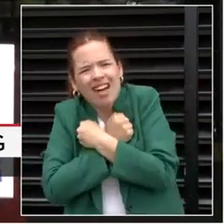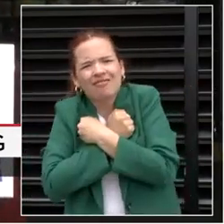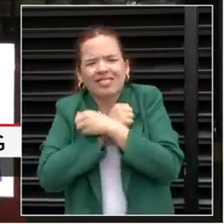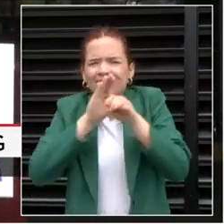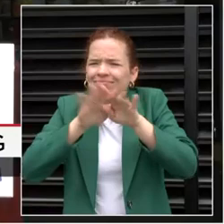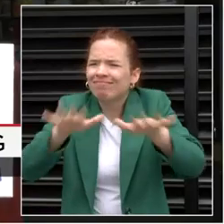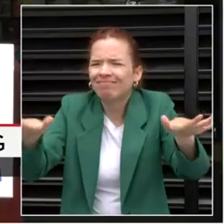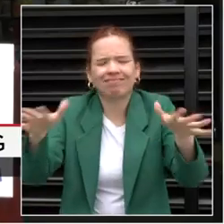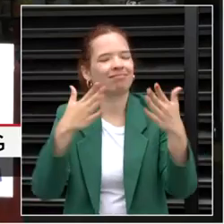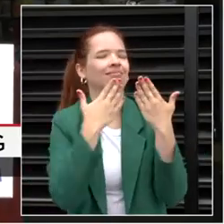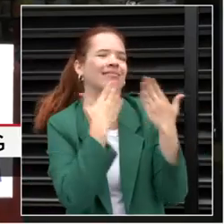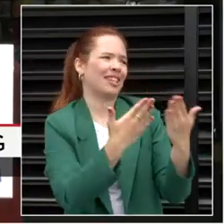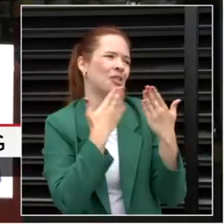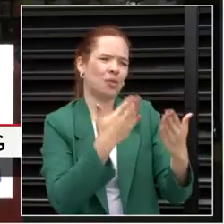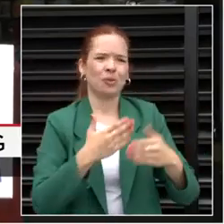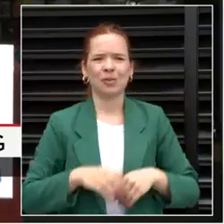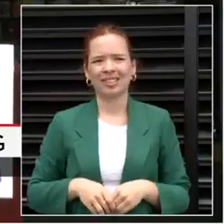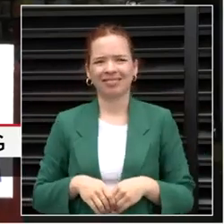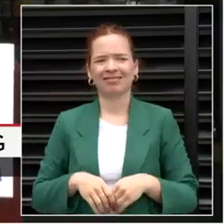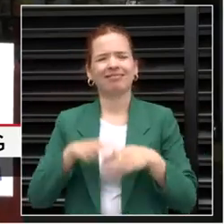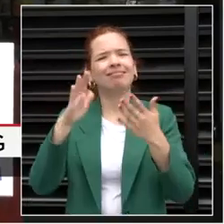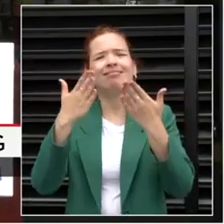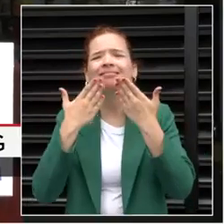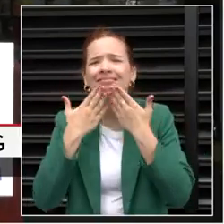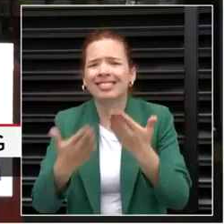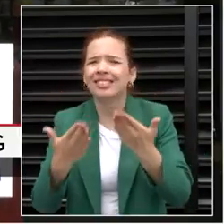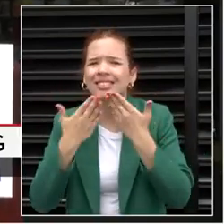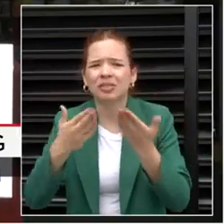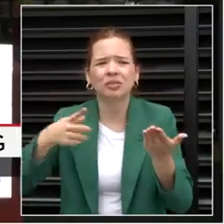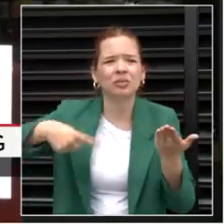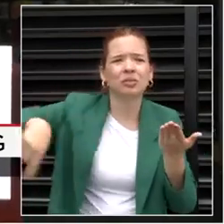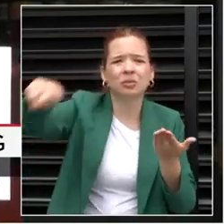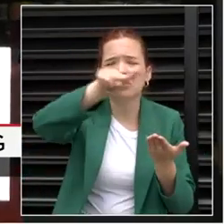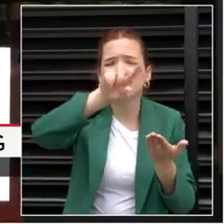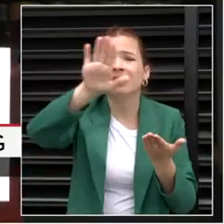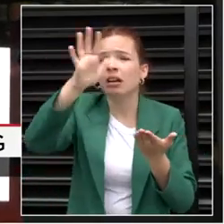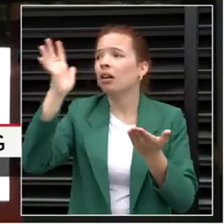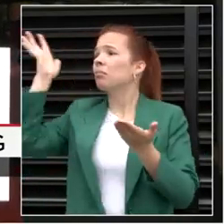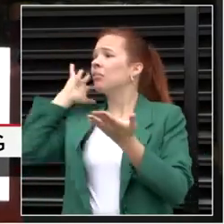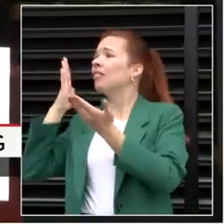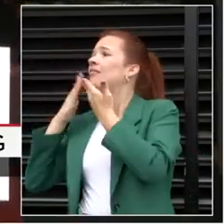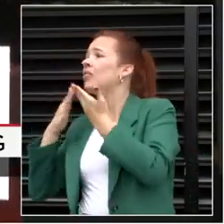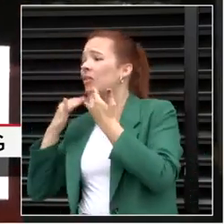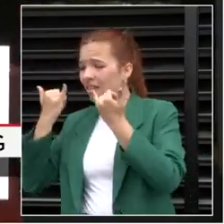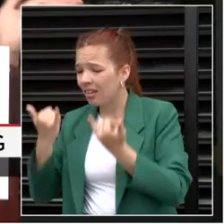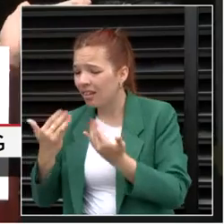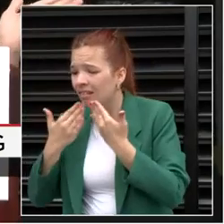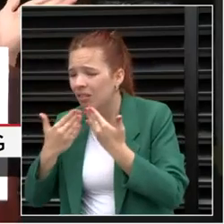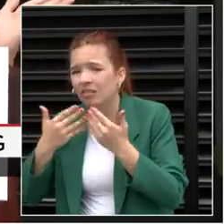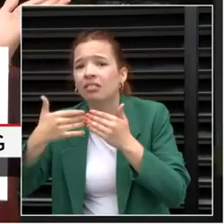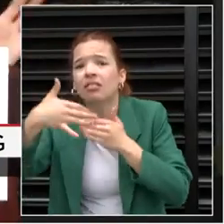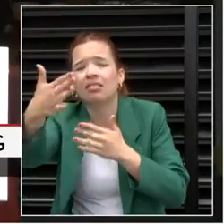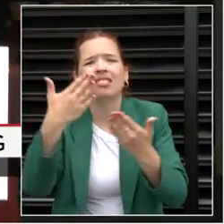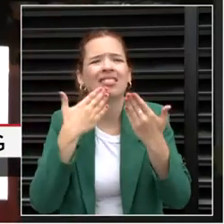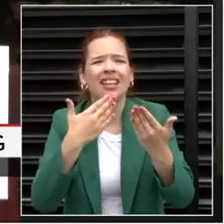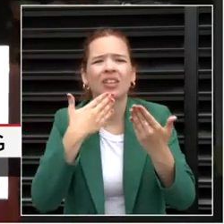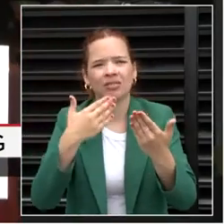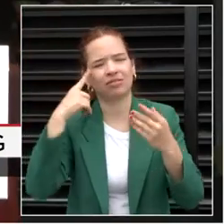of characters, past, present, and future, for contributing to this